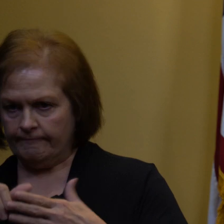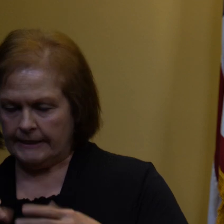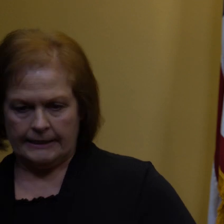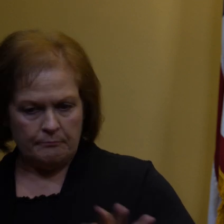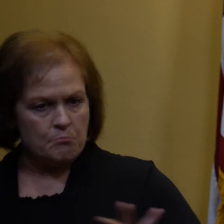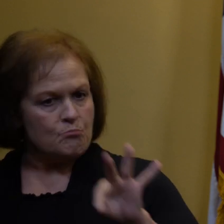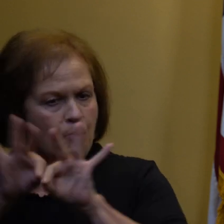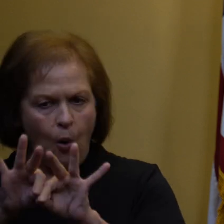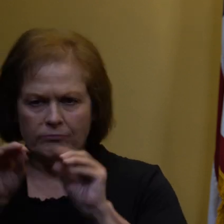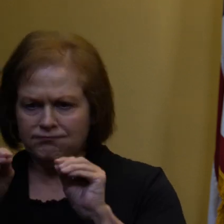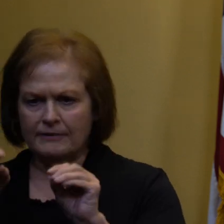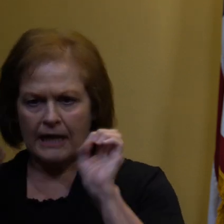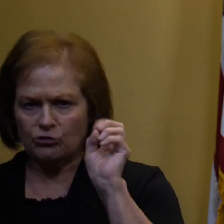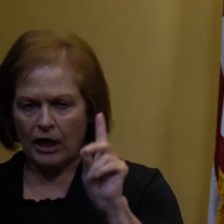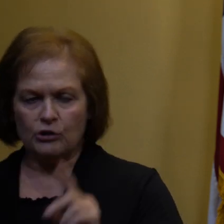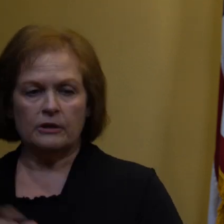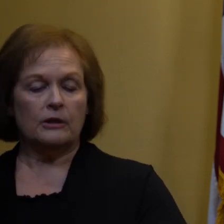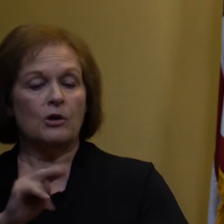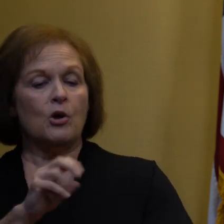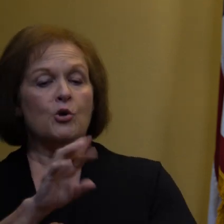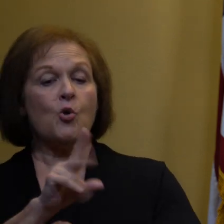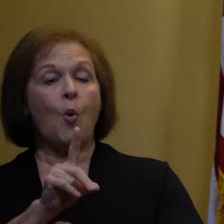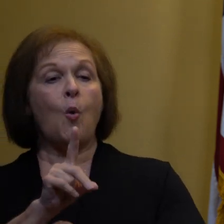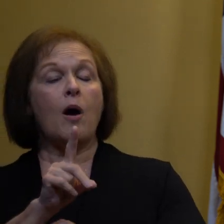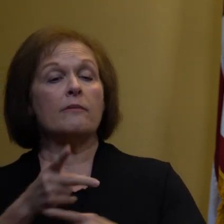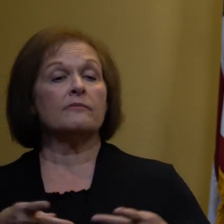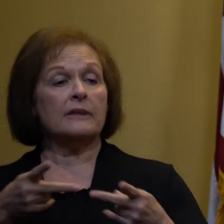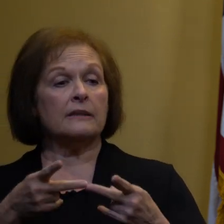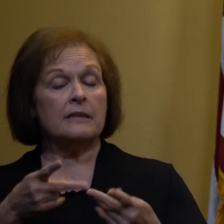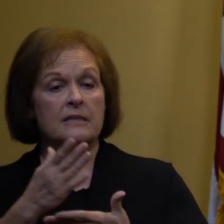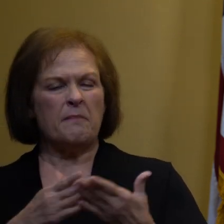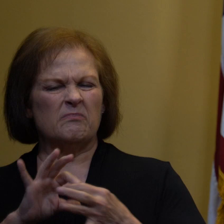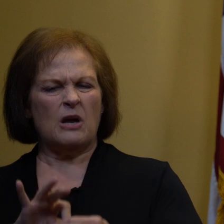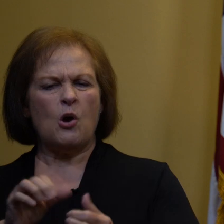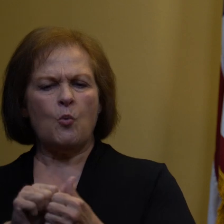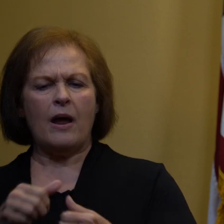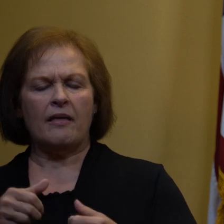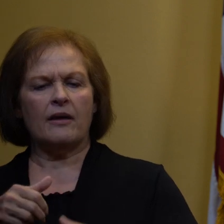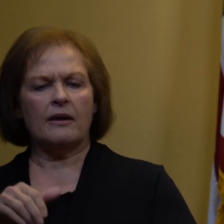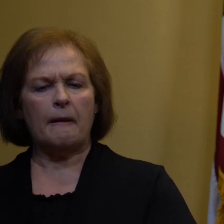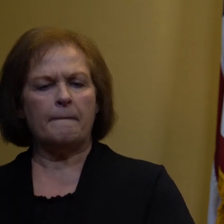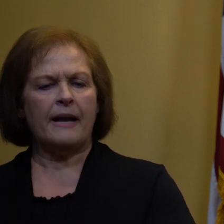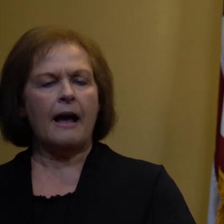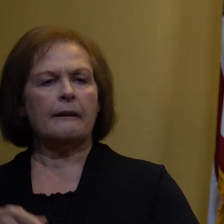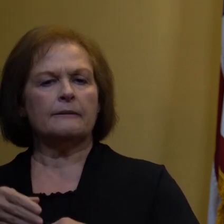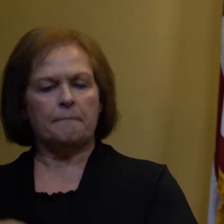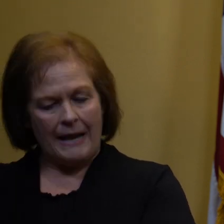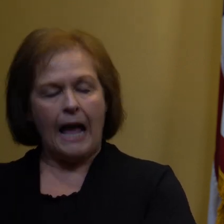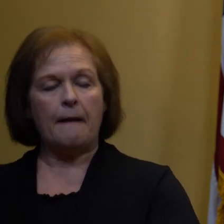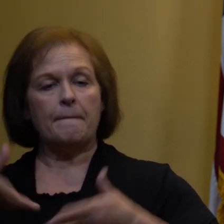is key. The North facilities, and some in conjunction with Midnight Basketball that